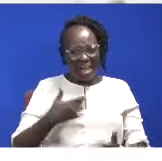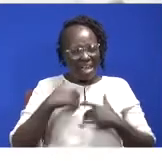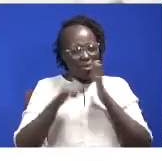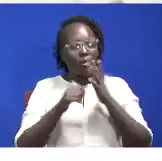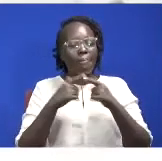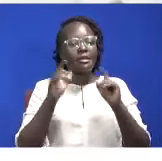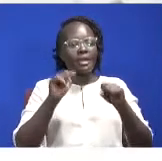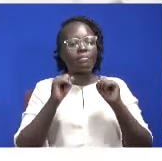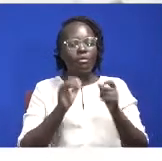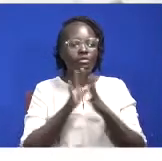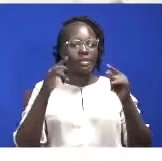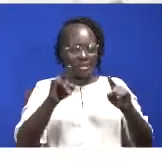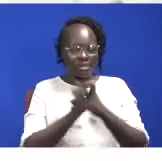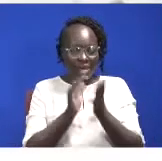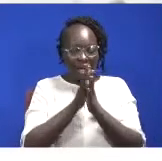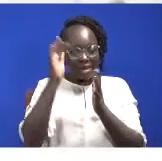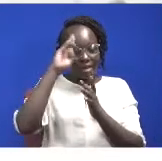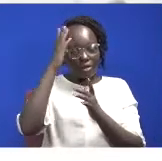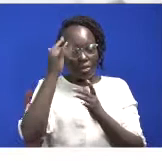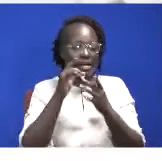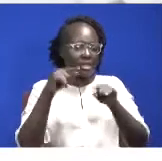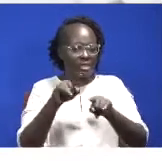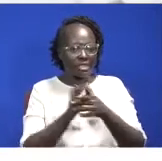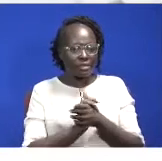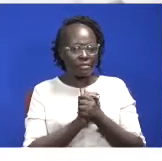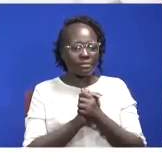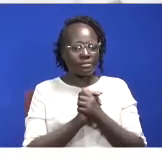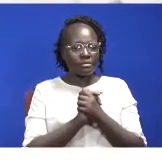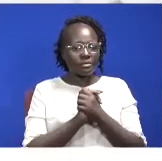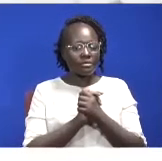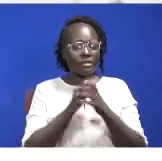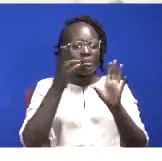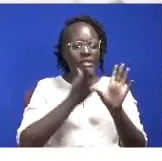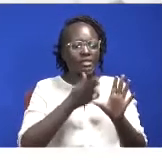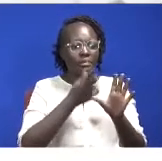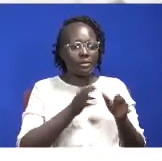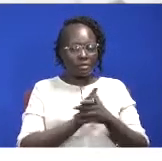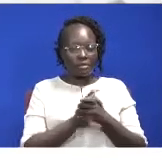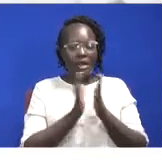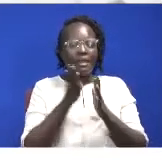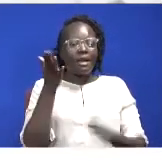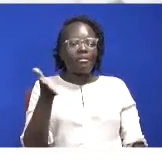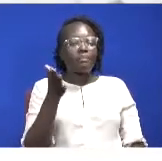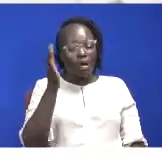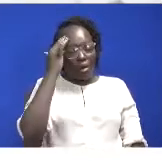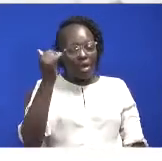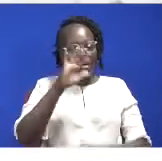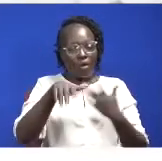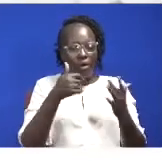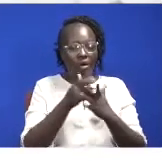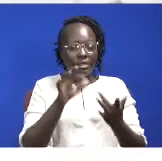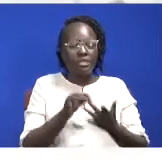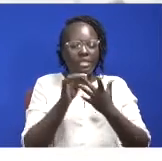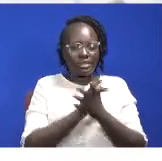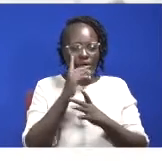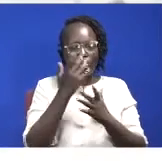able to pull through. And the reason why he pulled through is the participation and the availability of all the